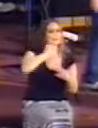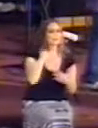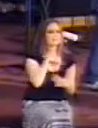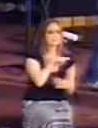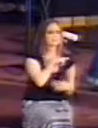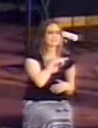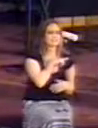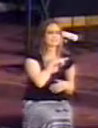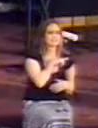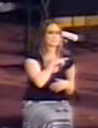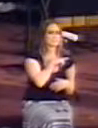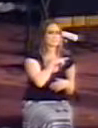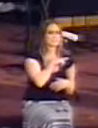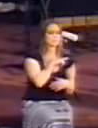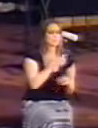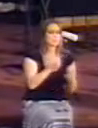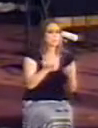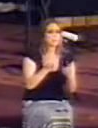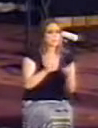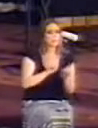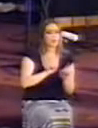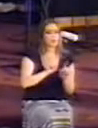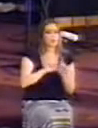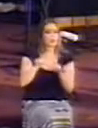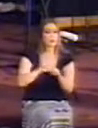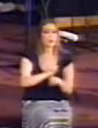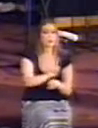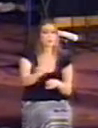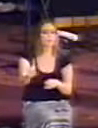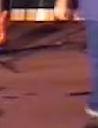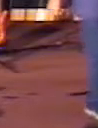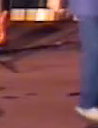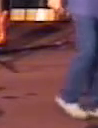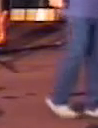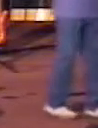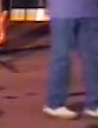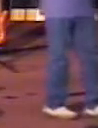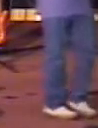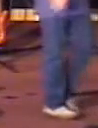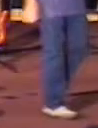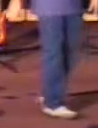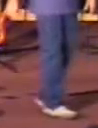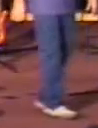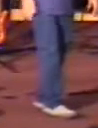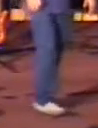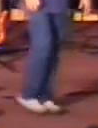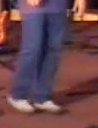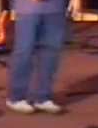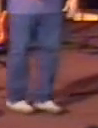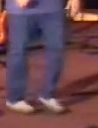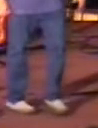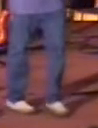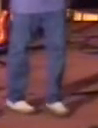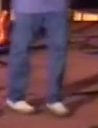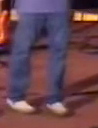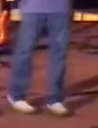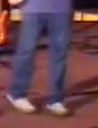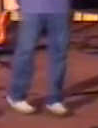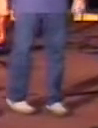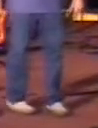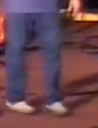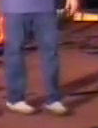If you want to go this way, He knows it's the wrong way, what's He do? He said, back up. He'll put a roadblock back up. Now, a lot of times, we'll just go